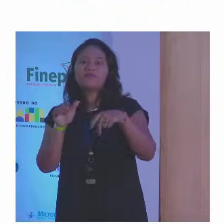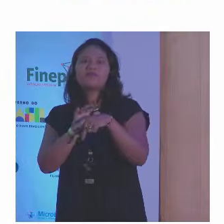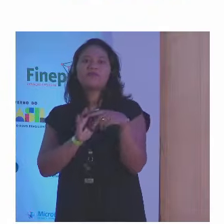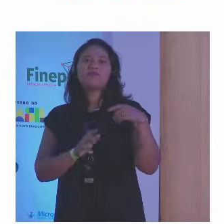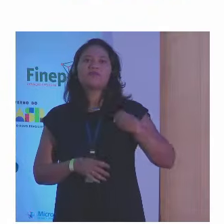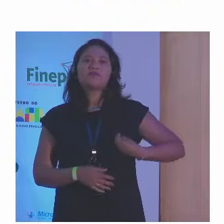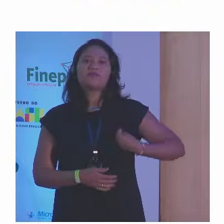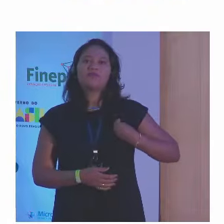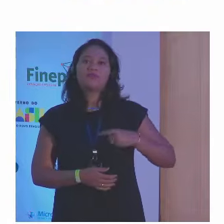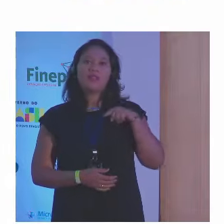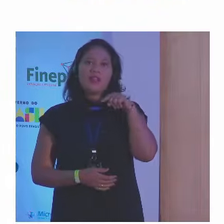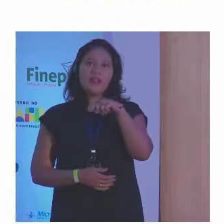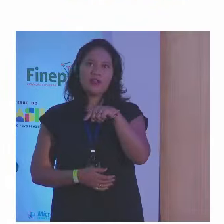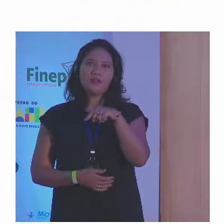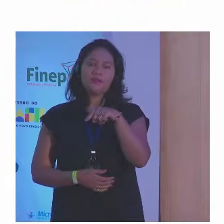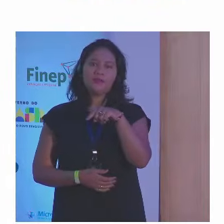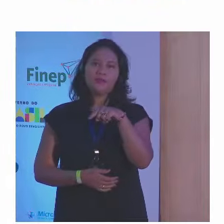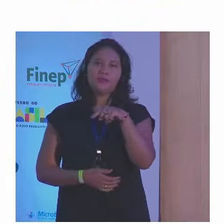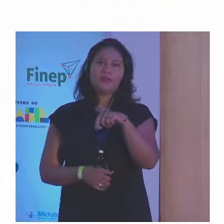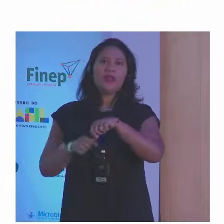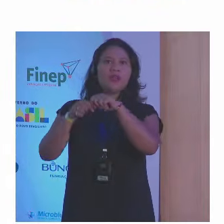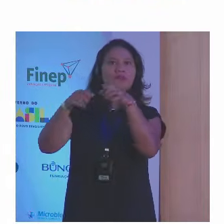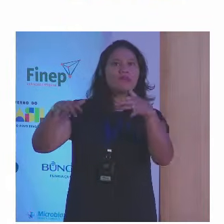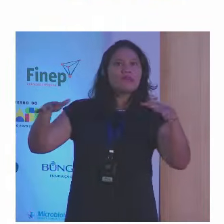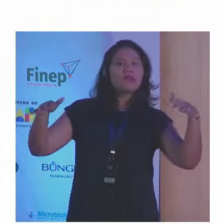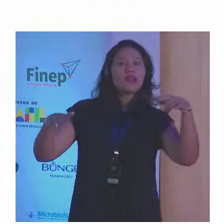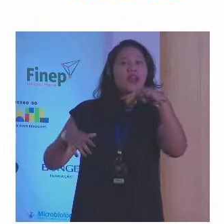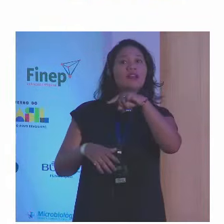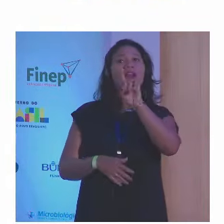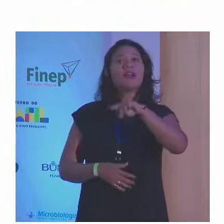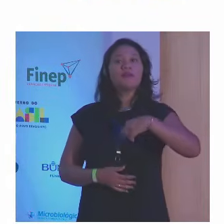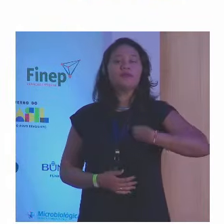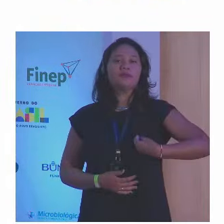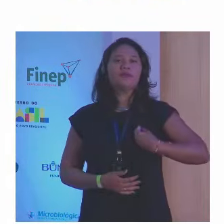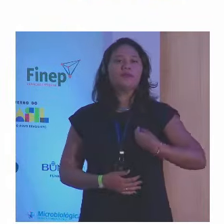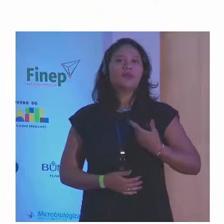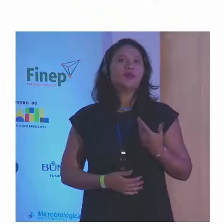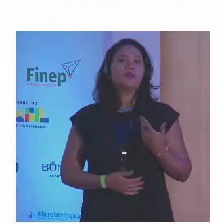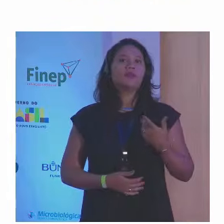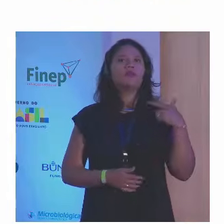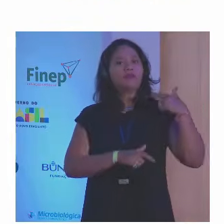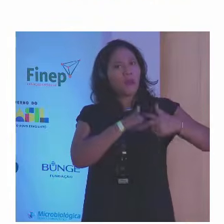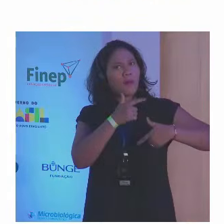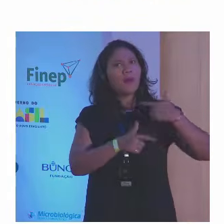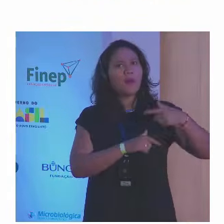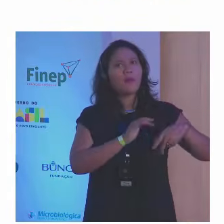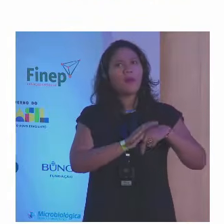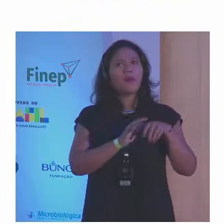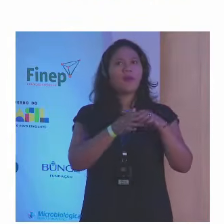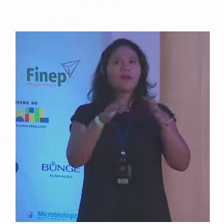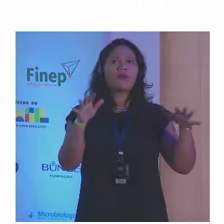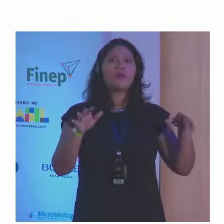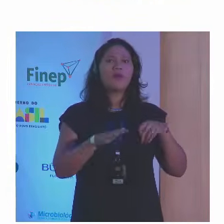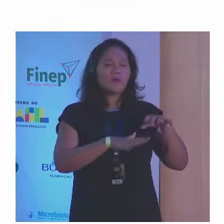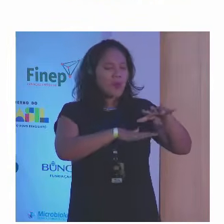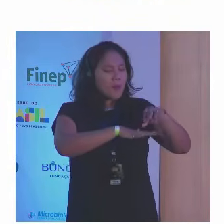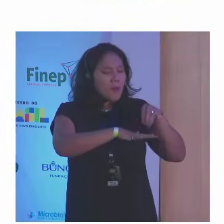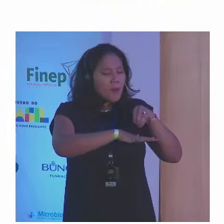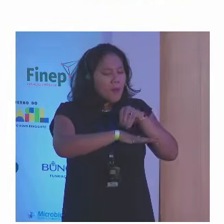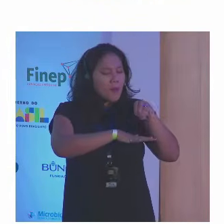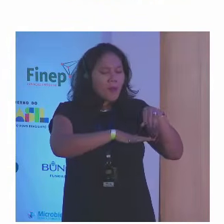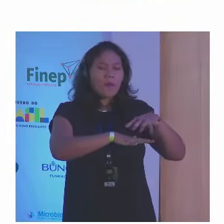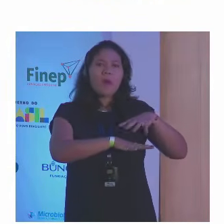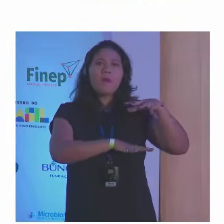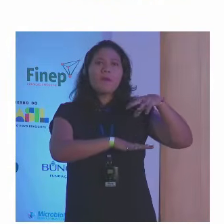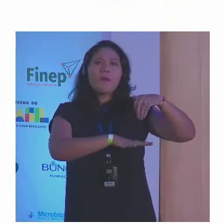straits. I like this because you're playing with the digital ocean and you're looking at the volume of waters, and you compare what we are doing